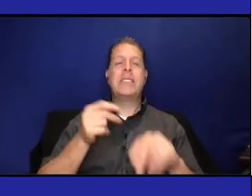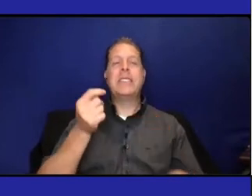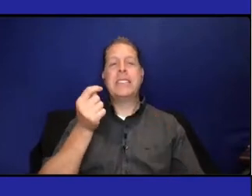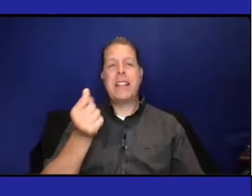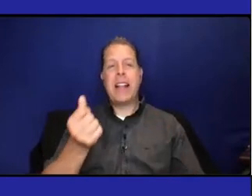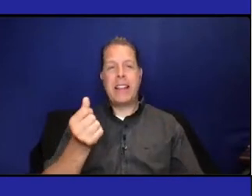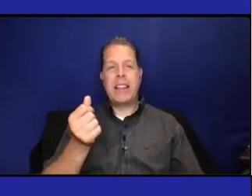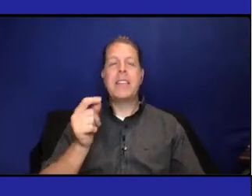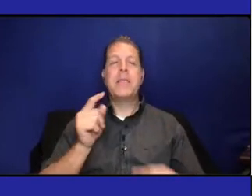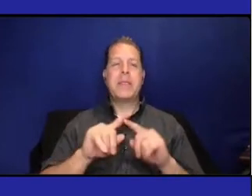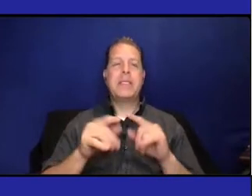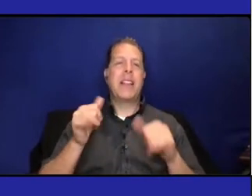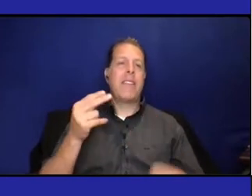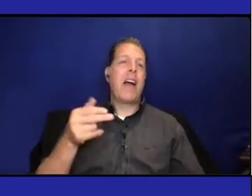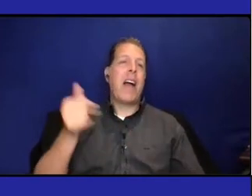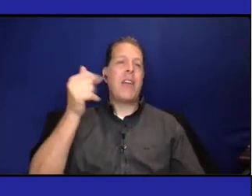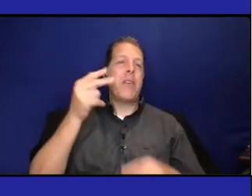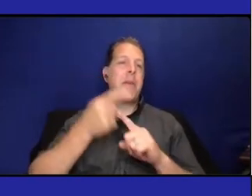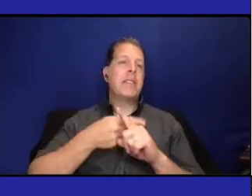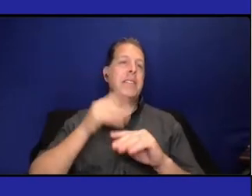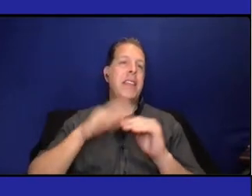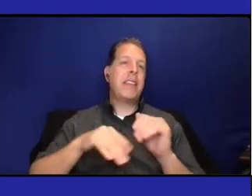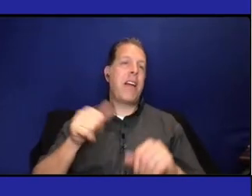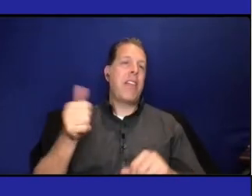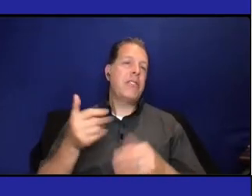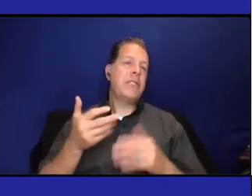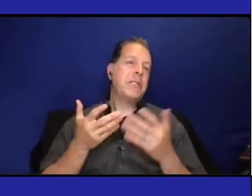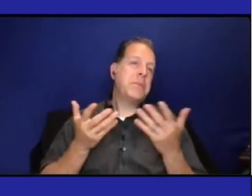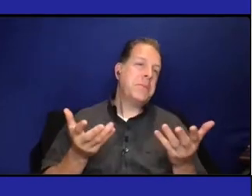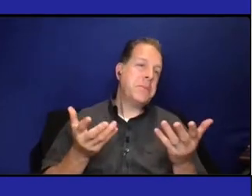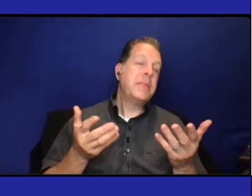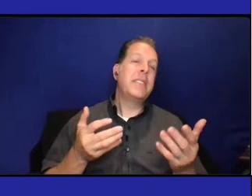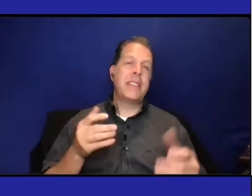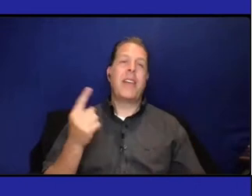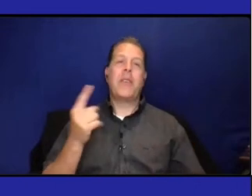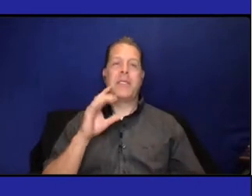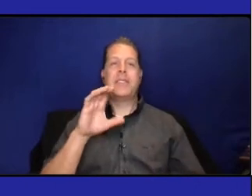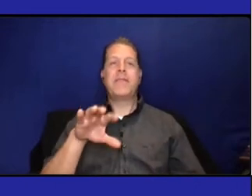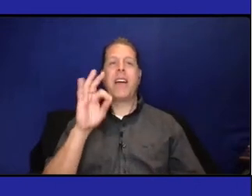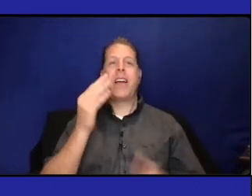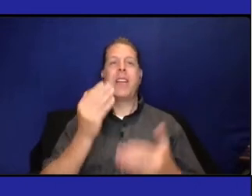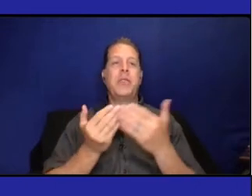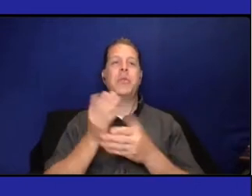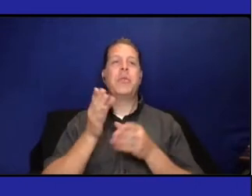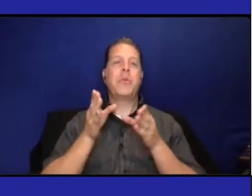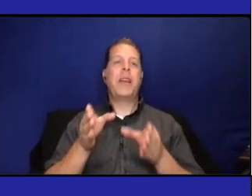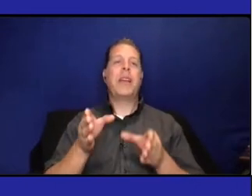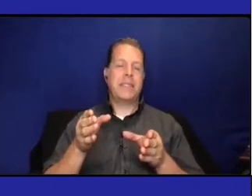higher months than others. They find new ways, and we find